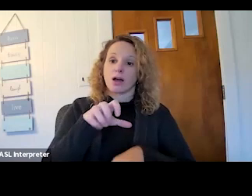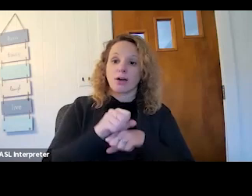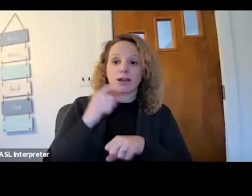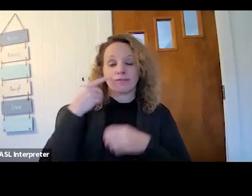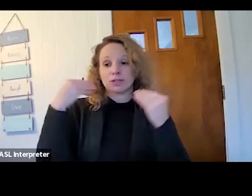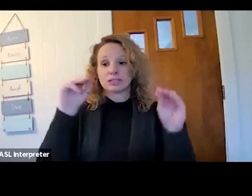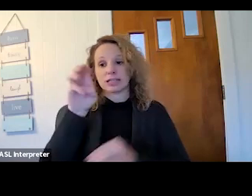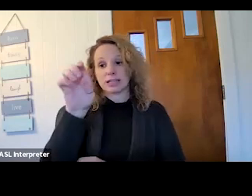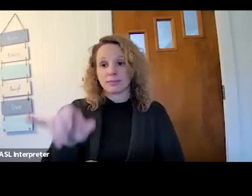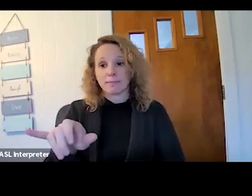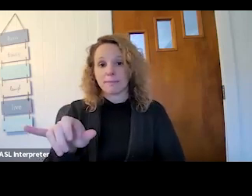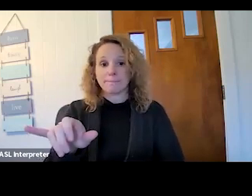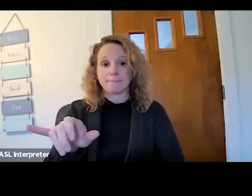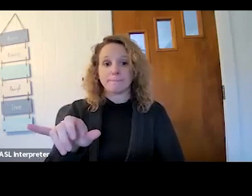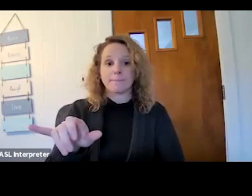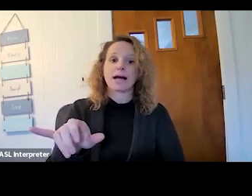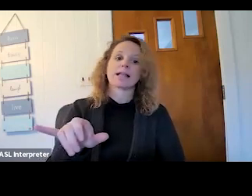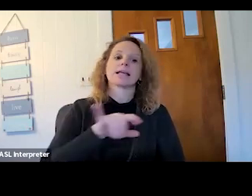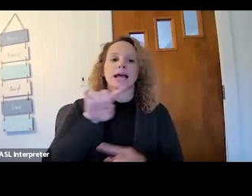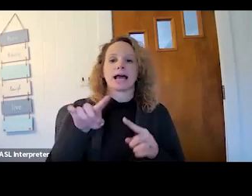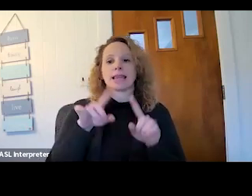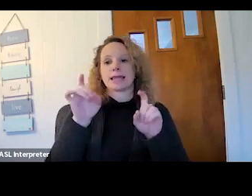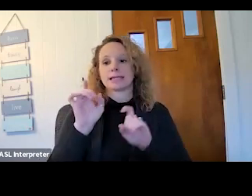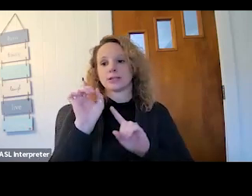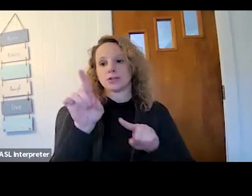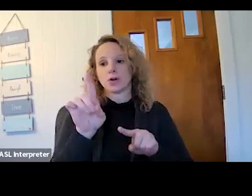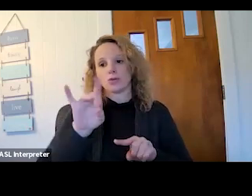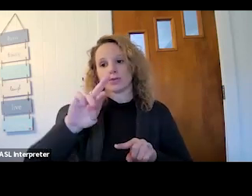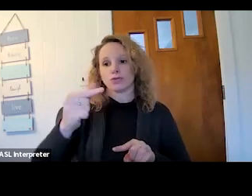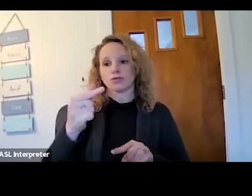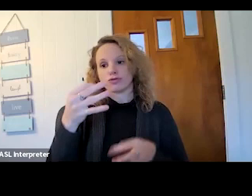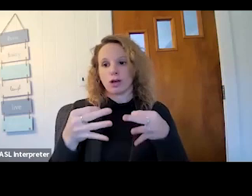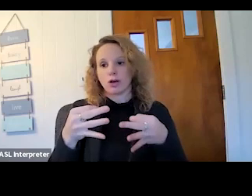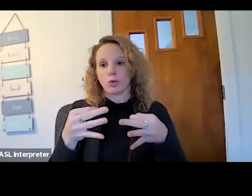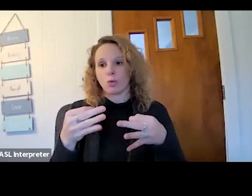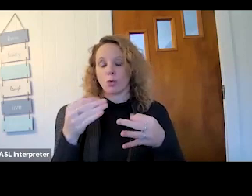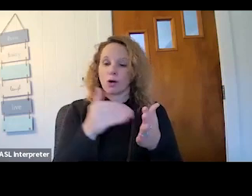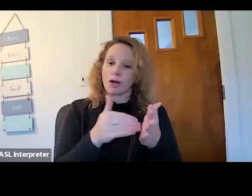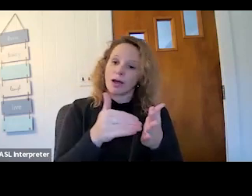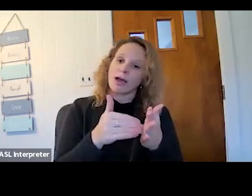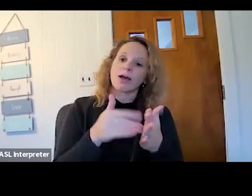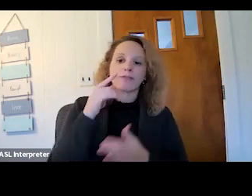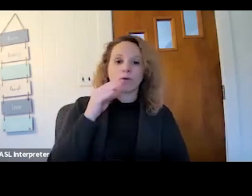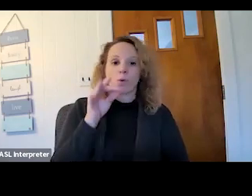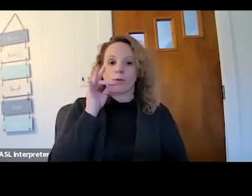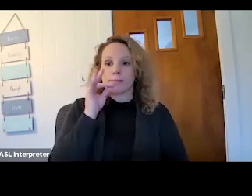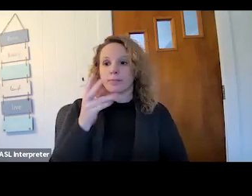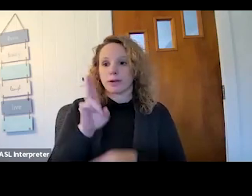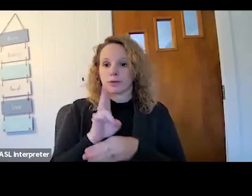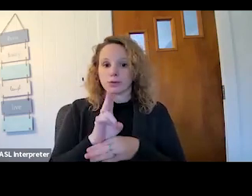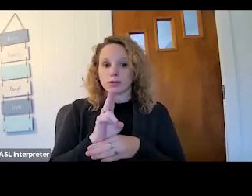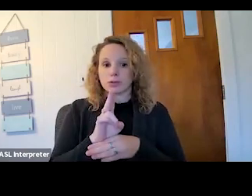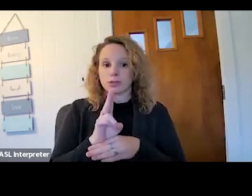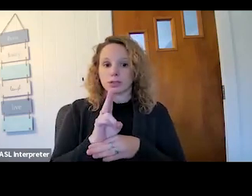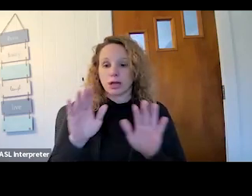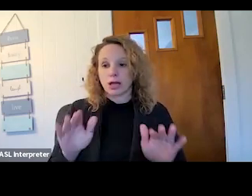school and referred to a drug court program. She had a reported history of daily marijuana usage. She was currently